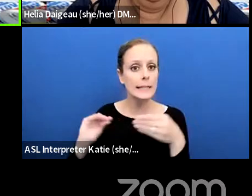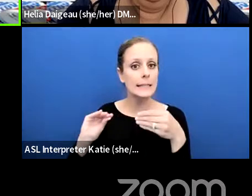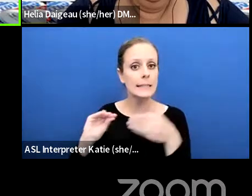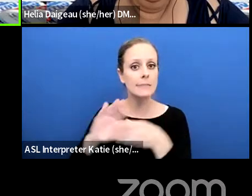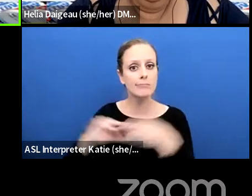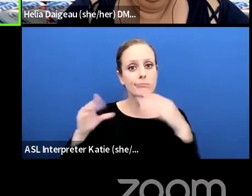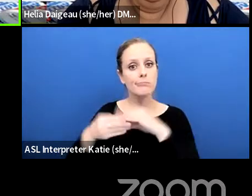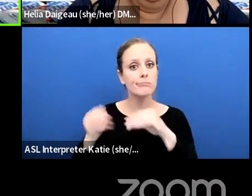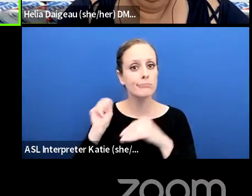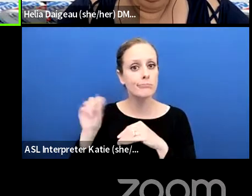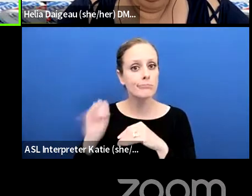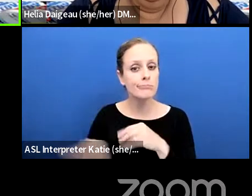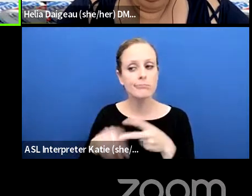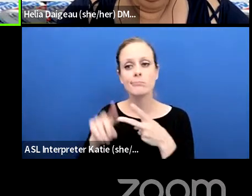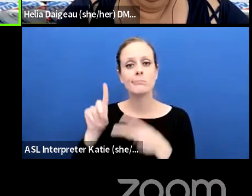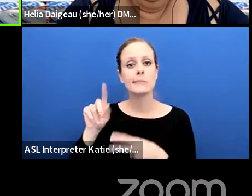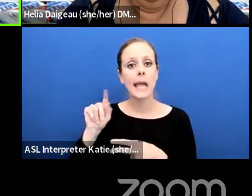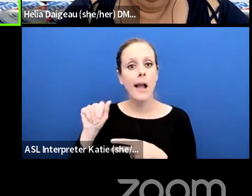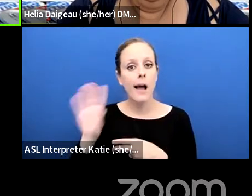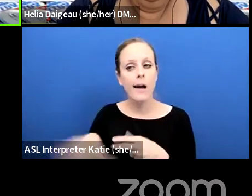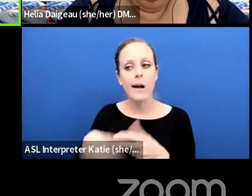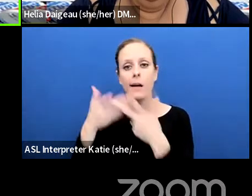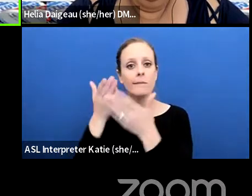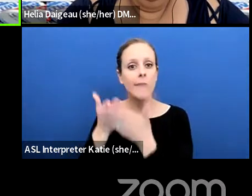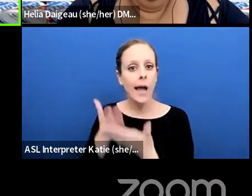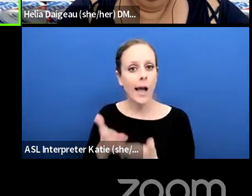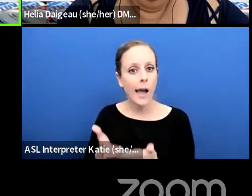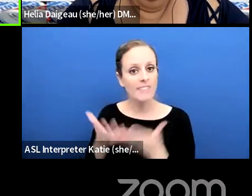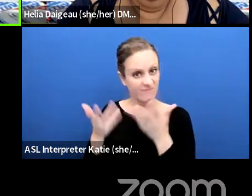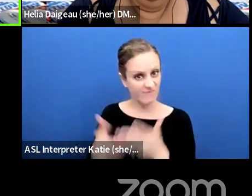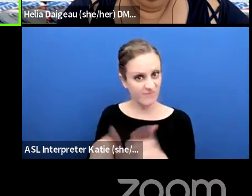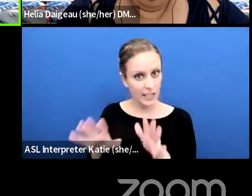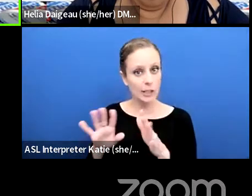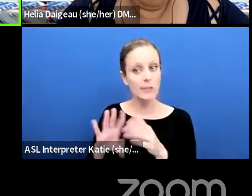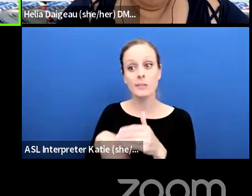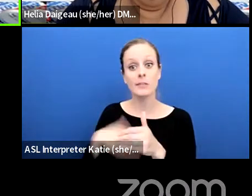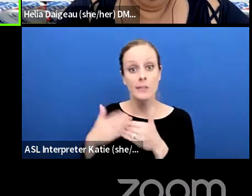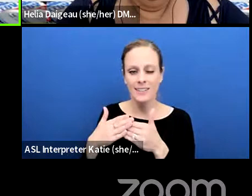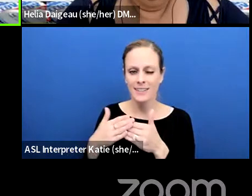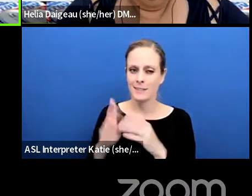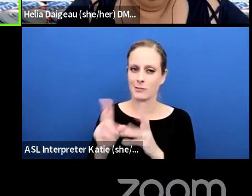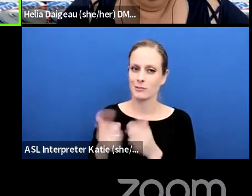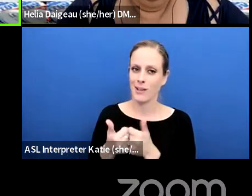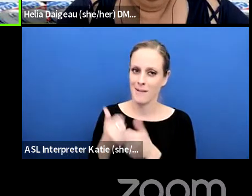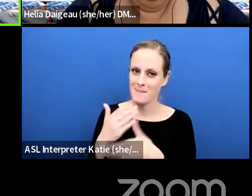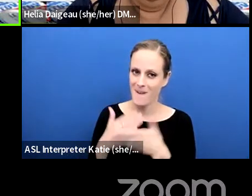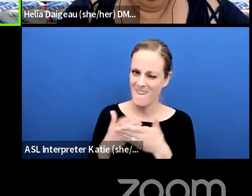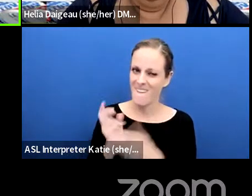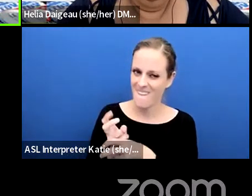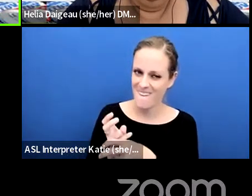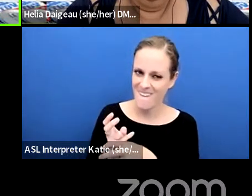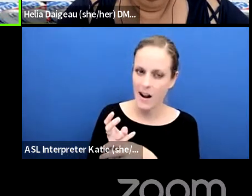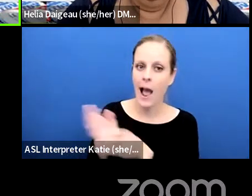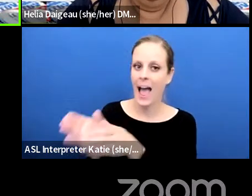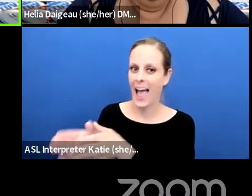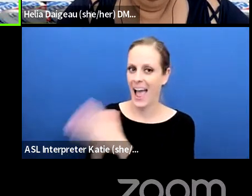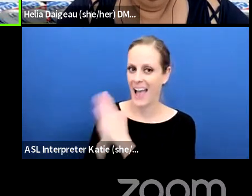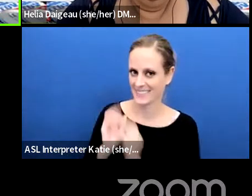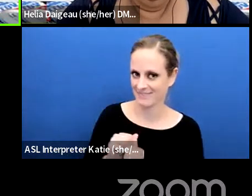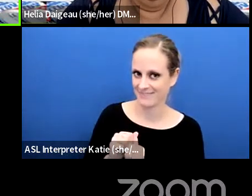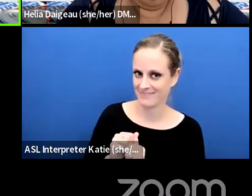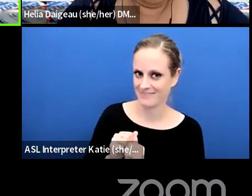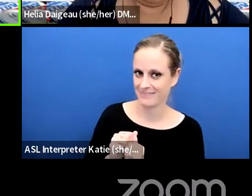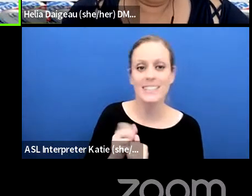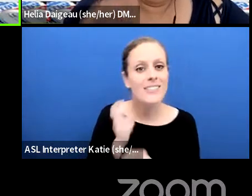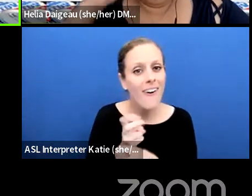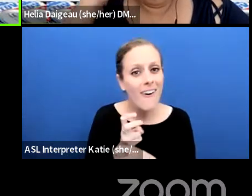then comes the hard part, the ask. And it's difficult because sometimes they don't want